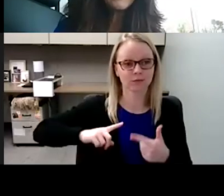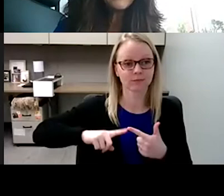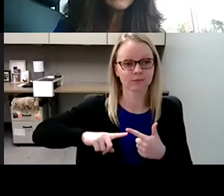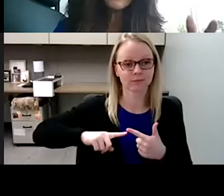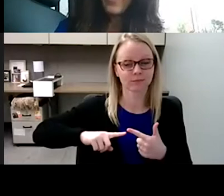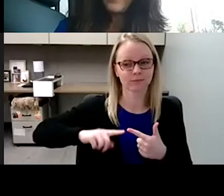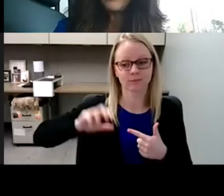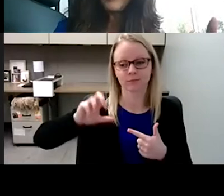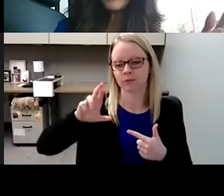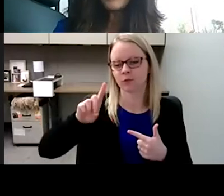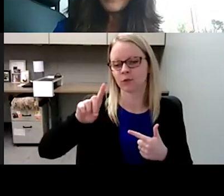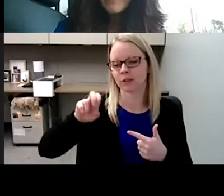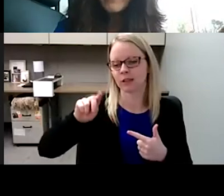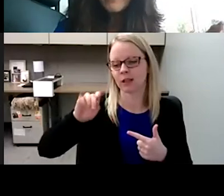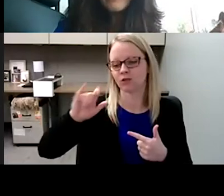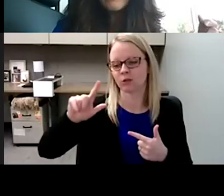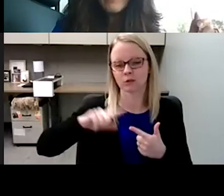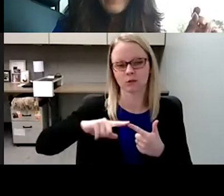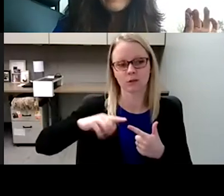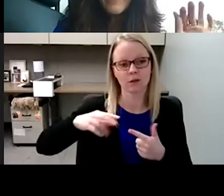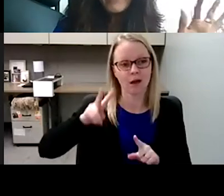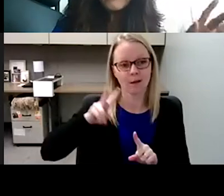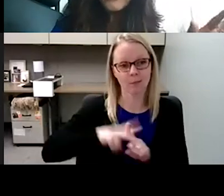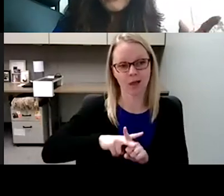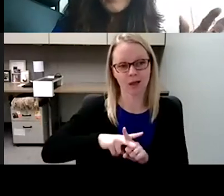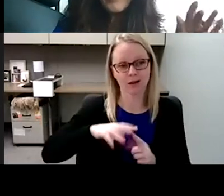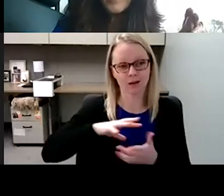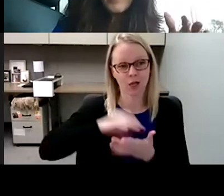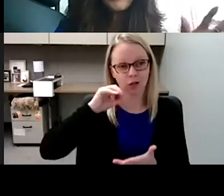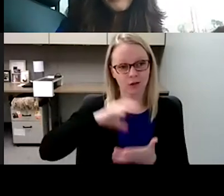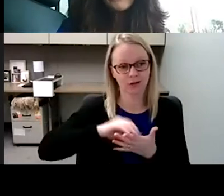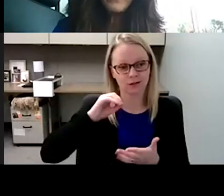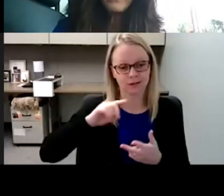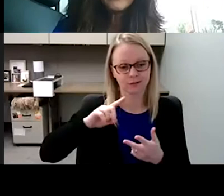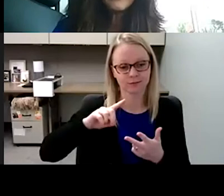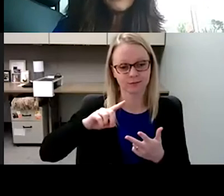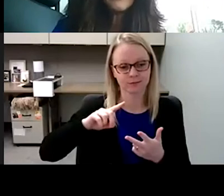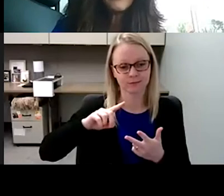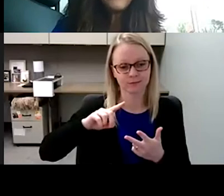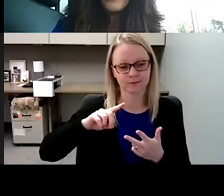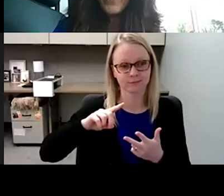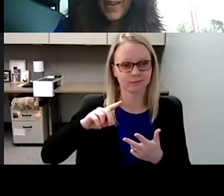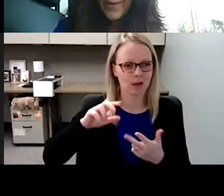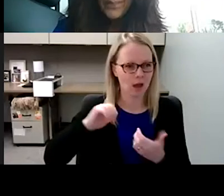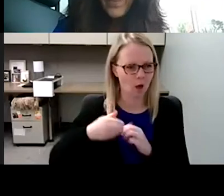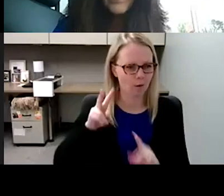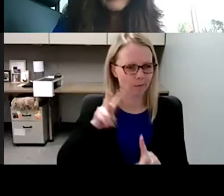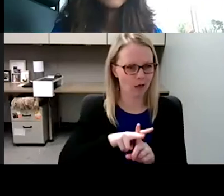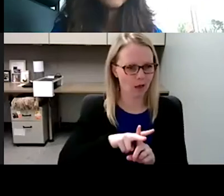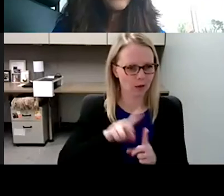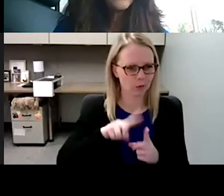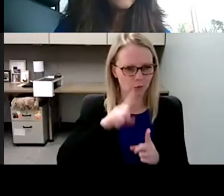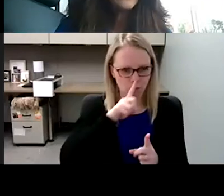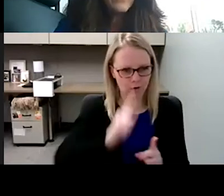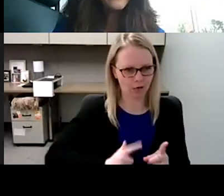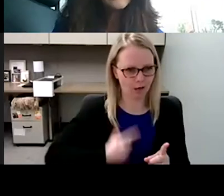applied learning, applicability, and getting into an applied field, and networking.